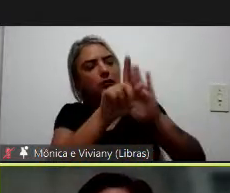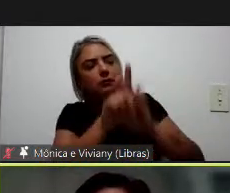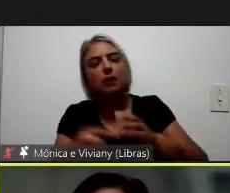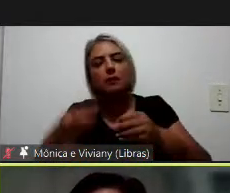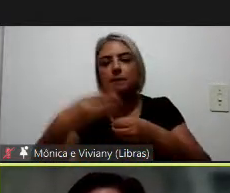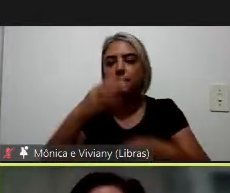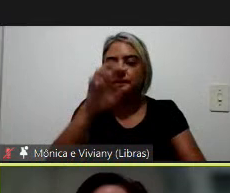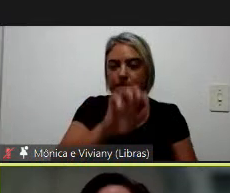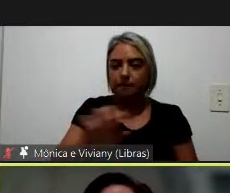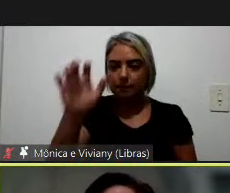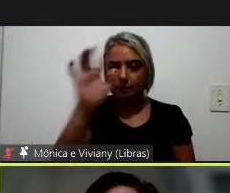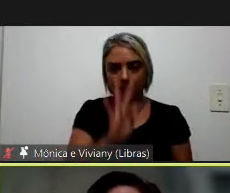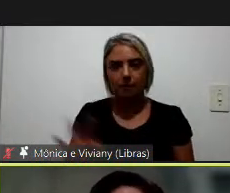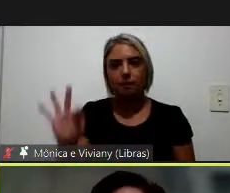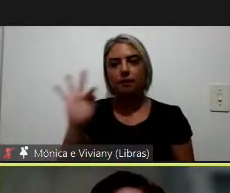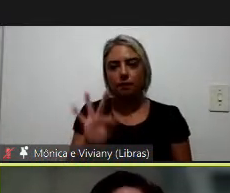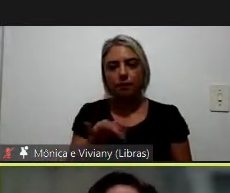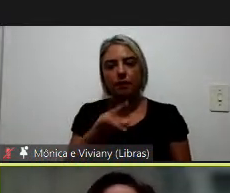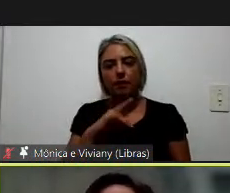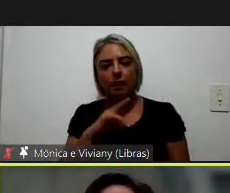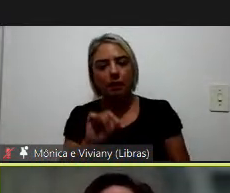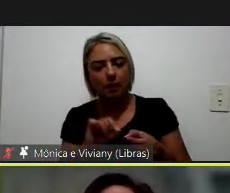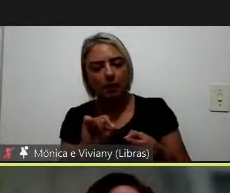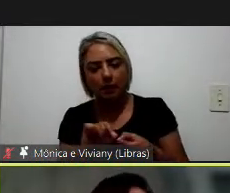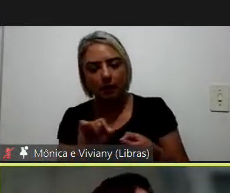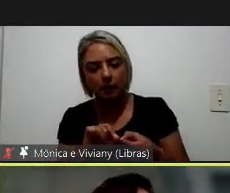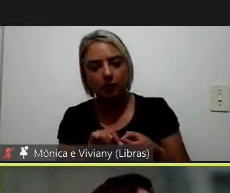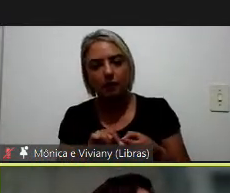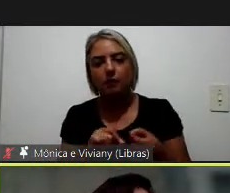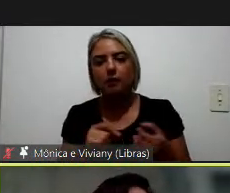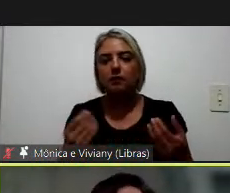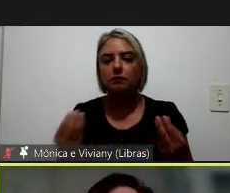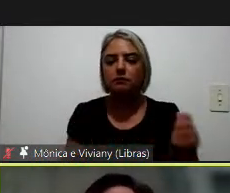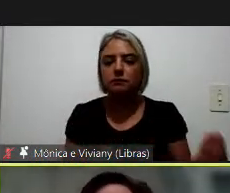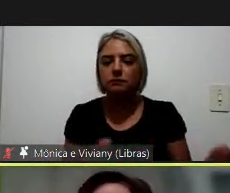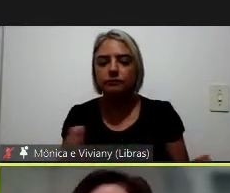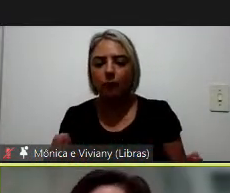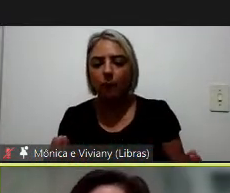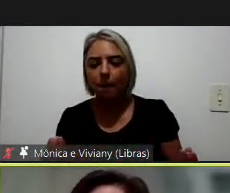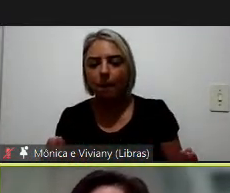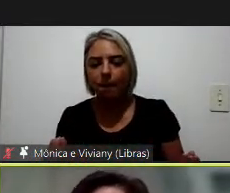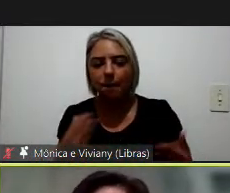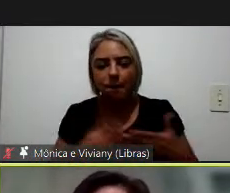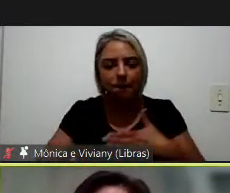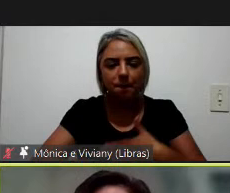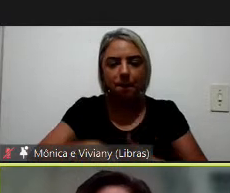35 recommendations what the manager should do